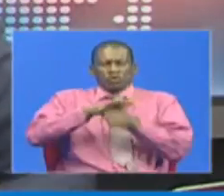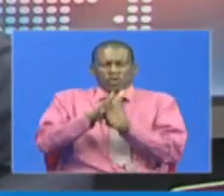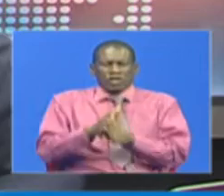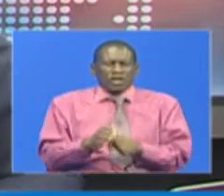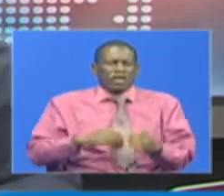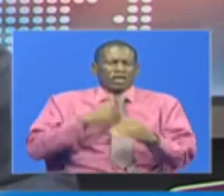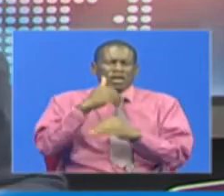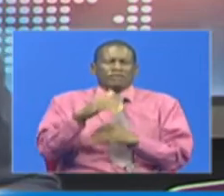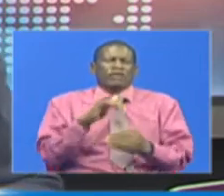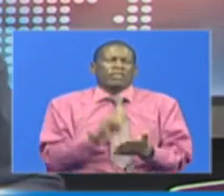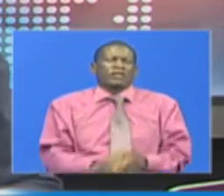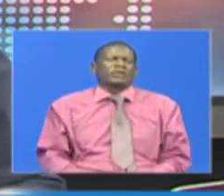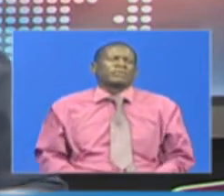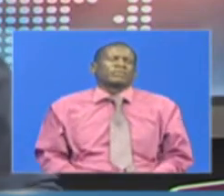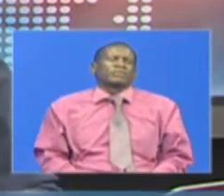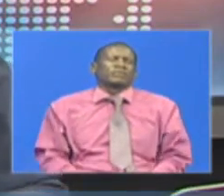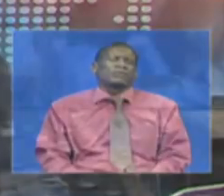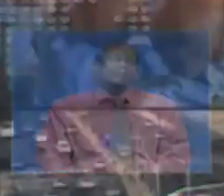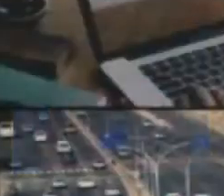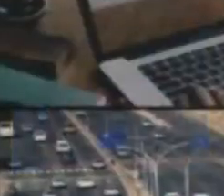tuned.